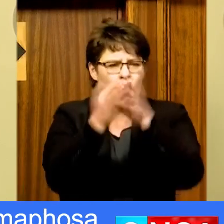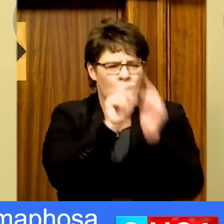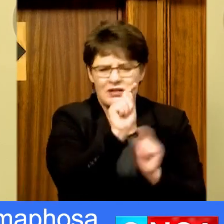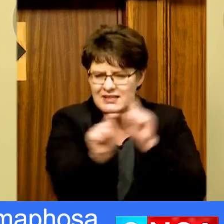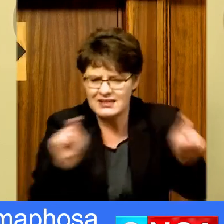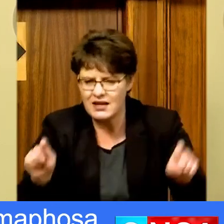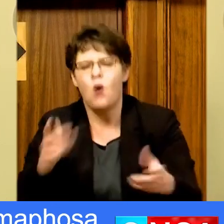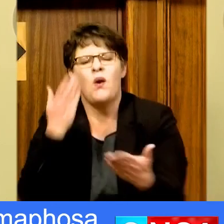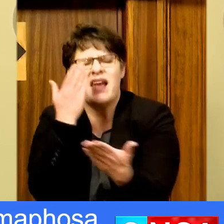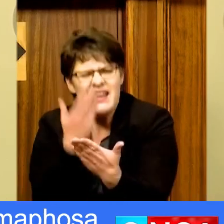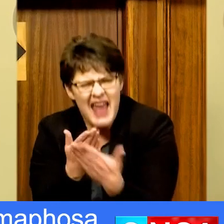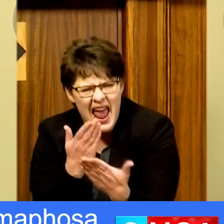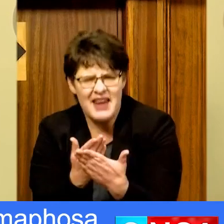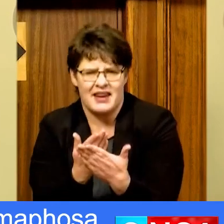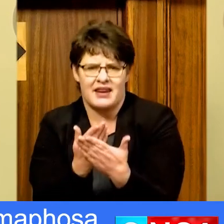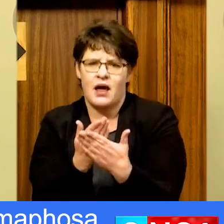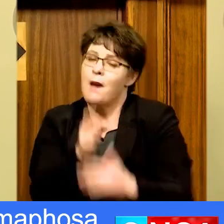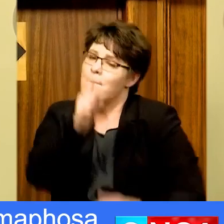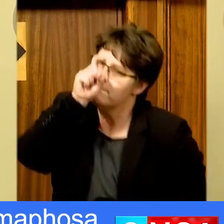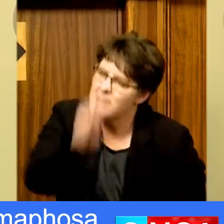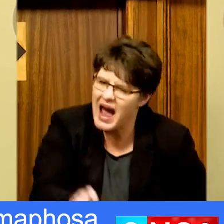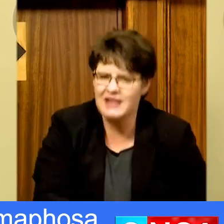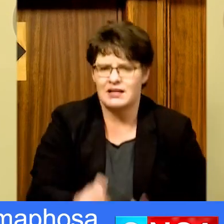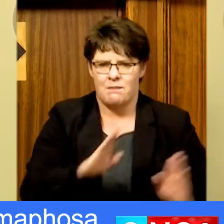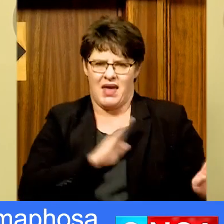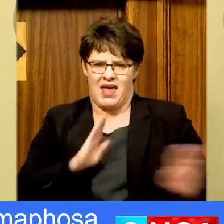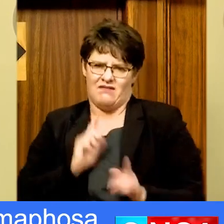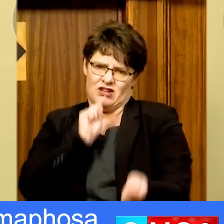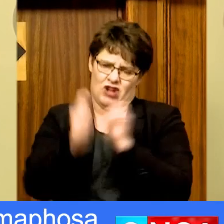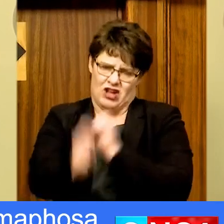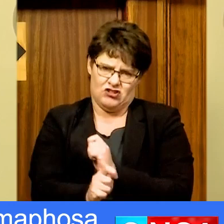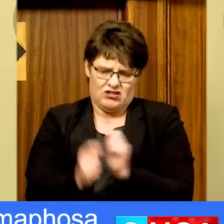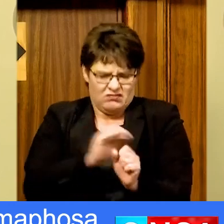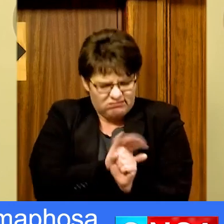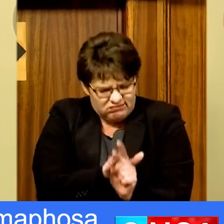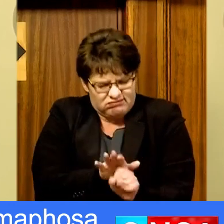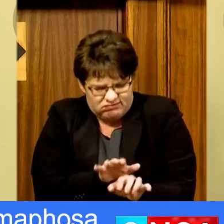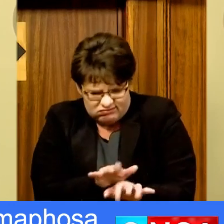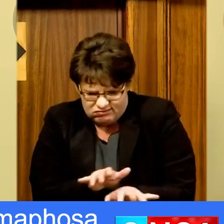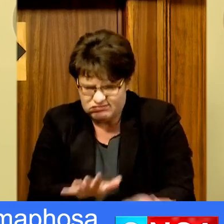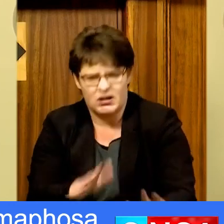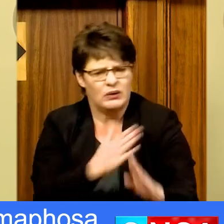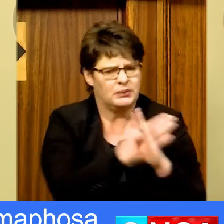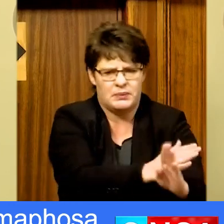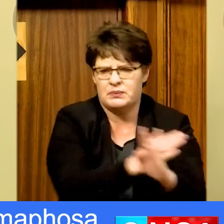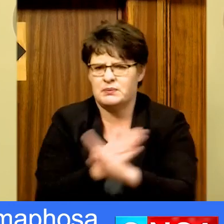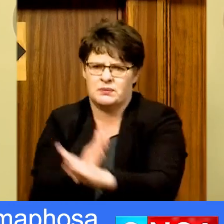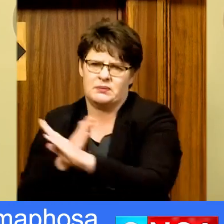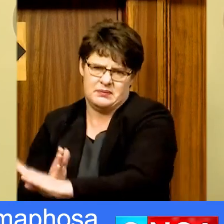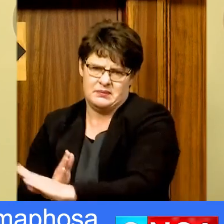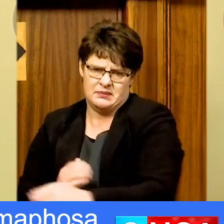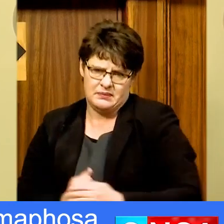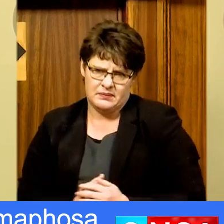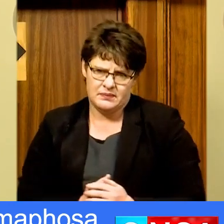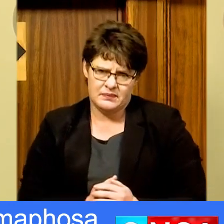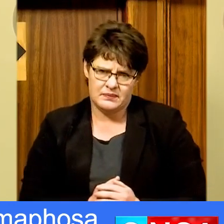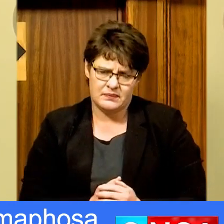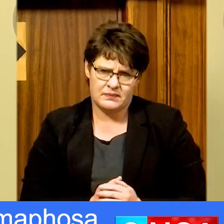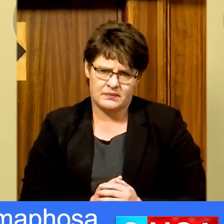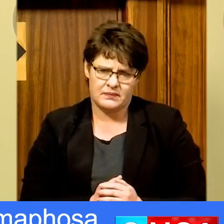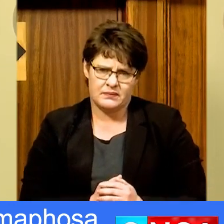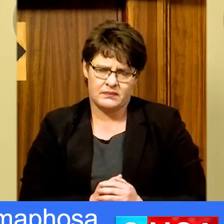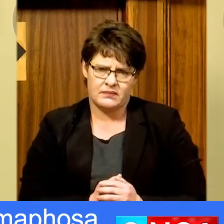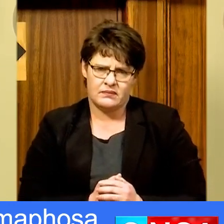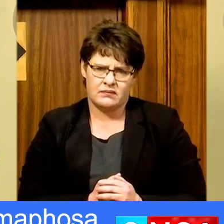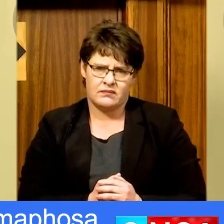We can and we must change the course of this pandemic in our country. We